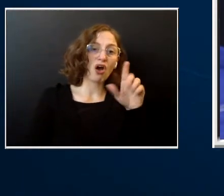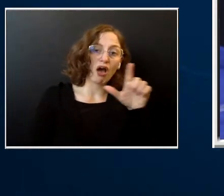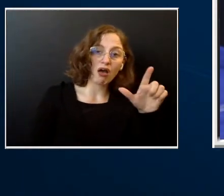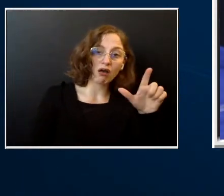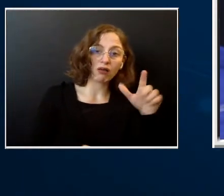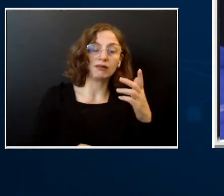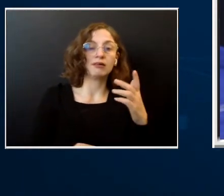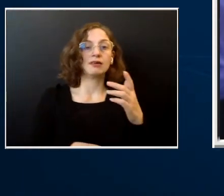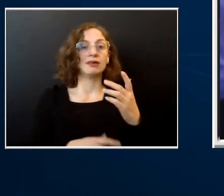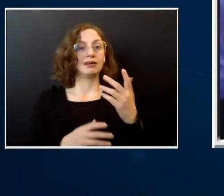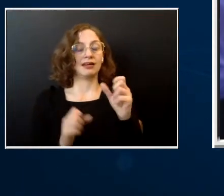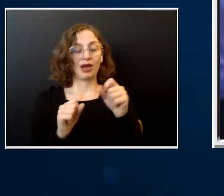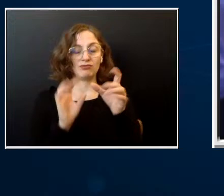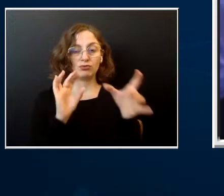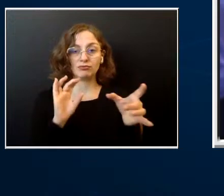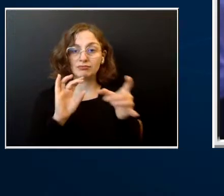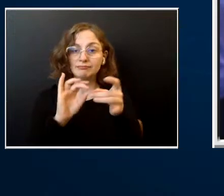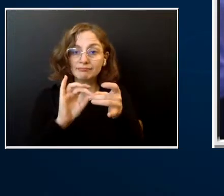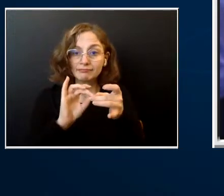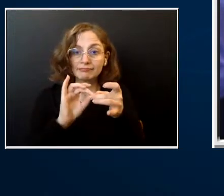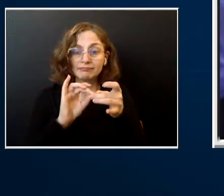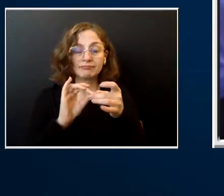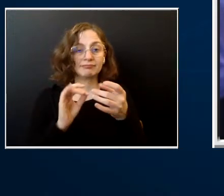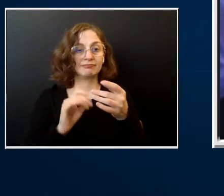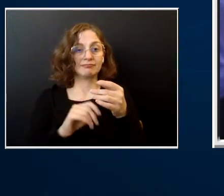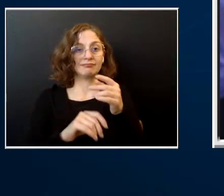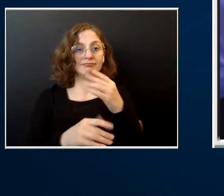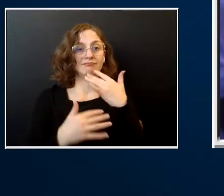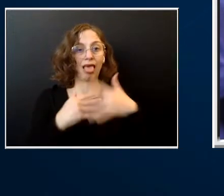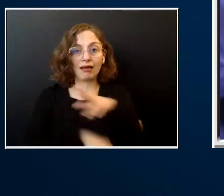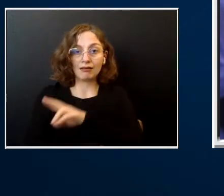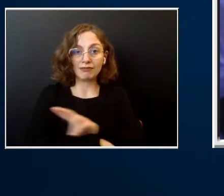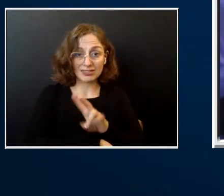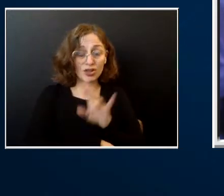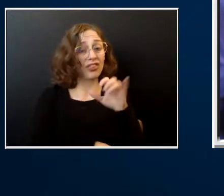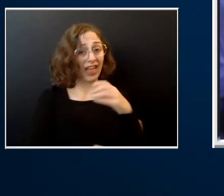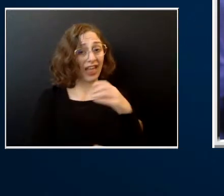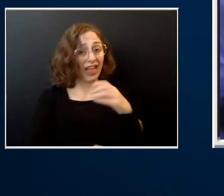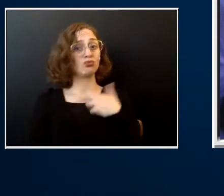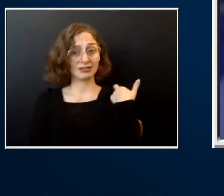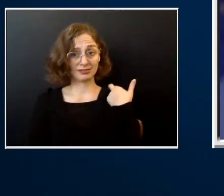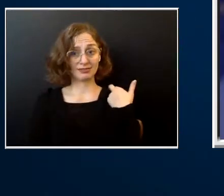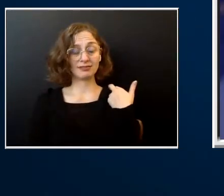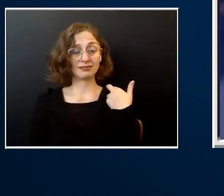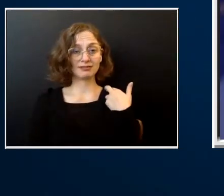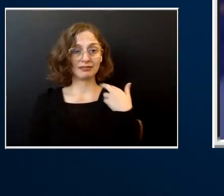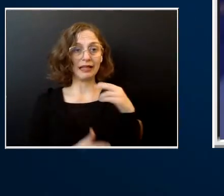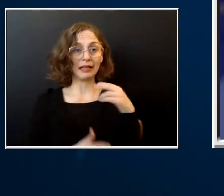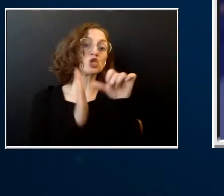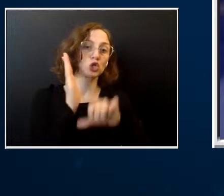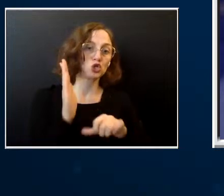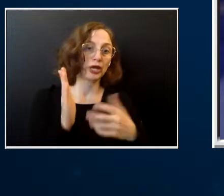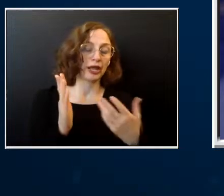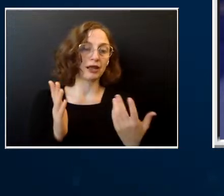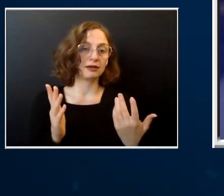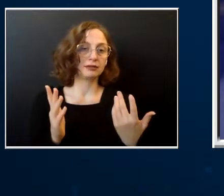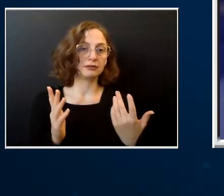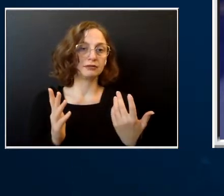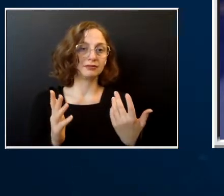vessel, which is risky. It does carry its own risk. The surgery does, Right. and you know, Always, Narissa's mother died after one of